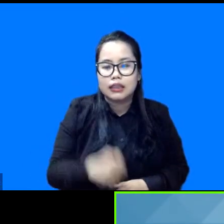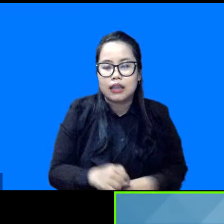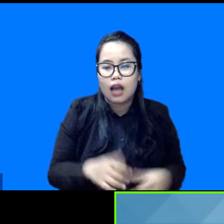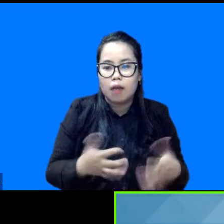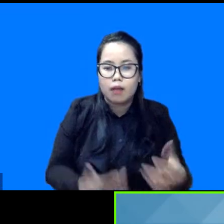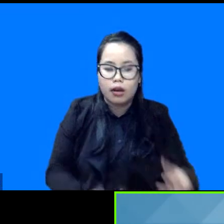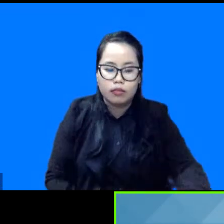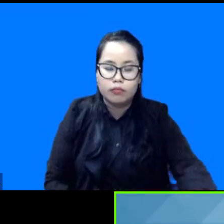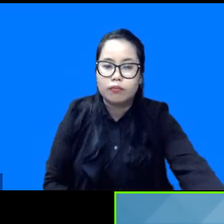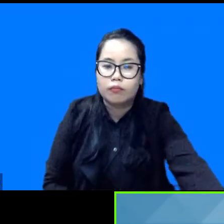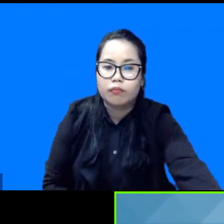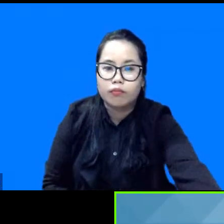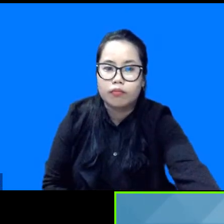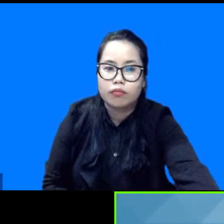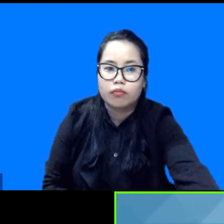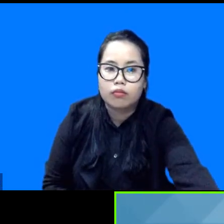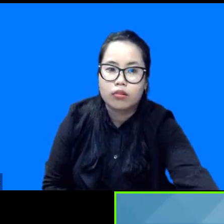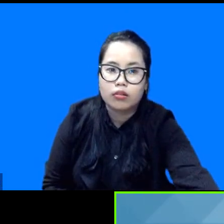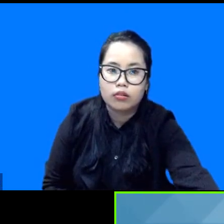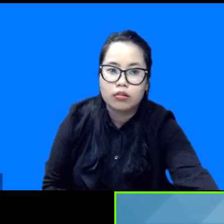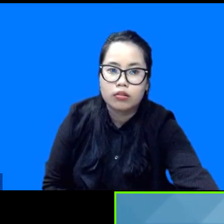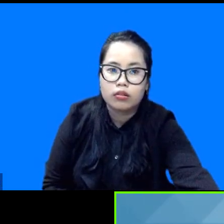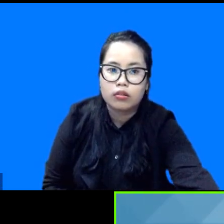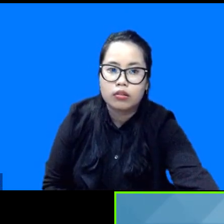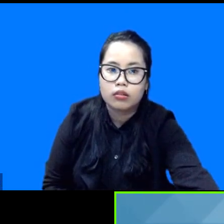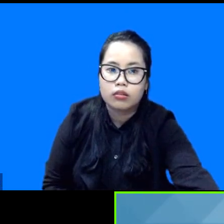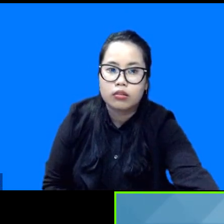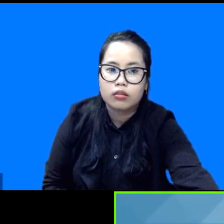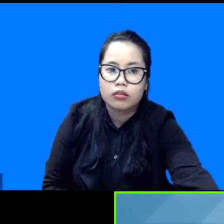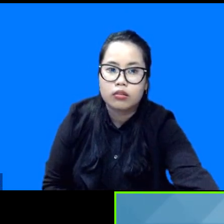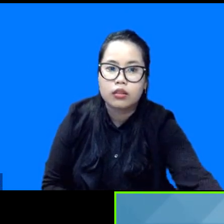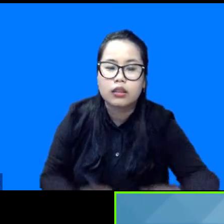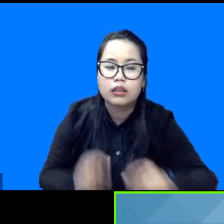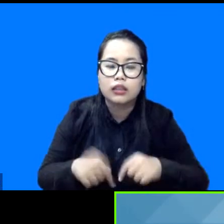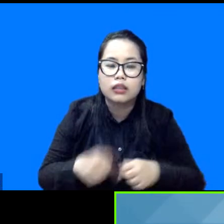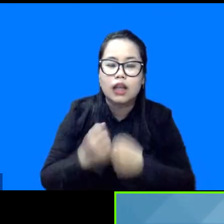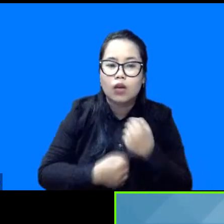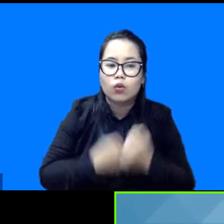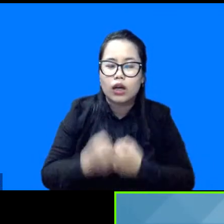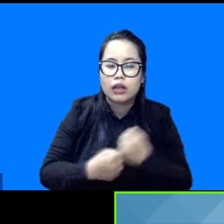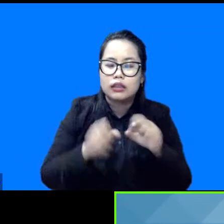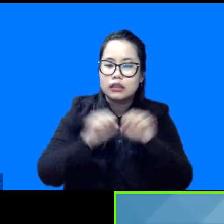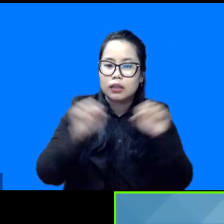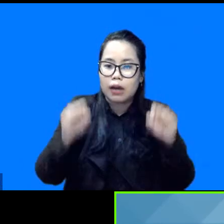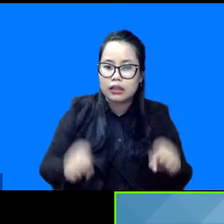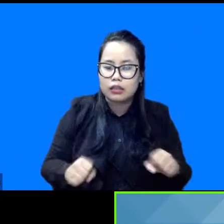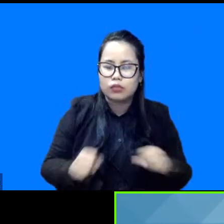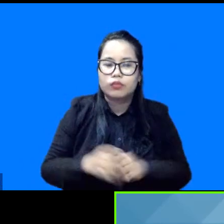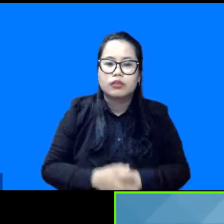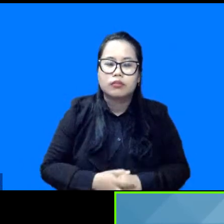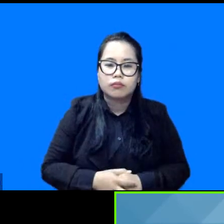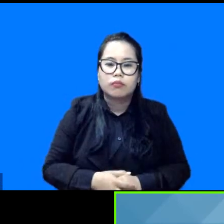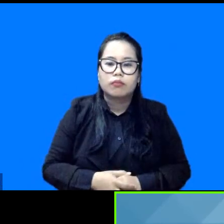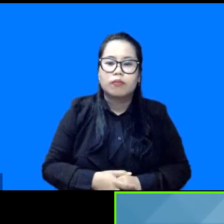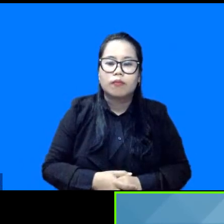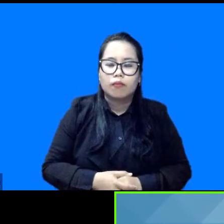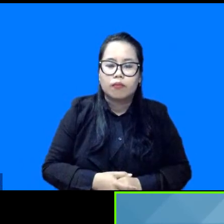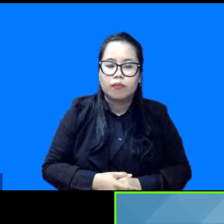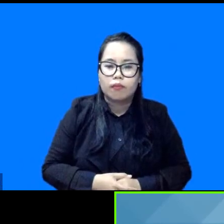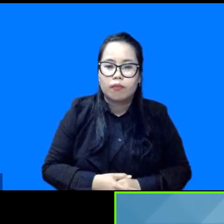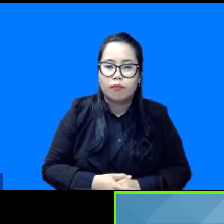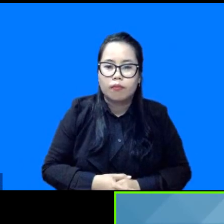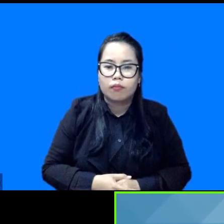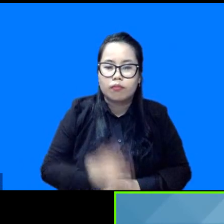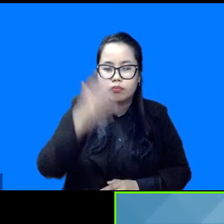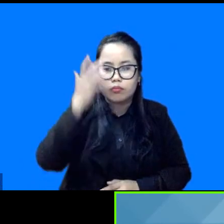systematic. This is systematic issues called by culture that also becomes the challenges in mainstreaming.